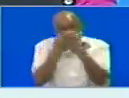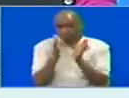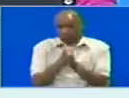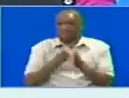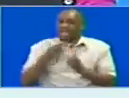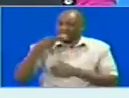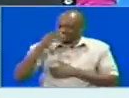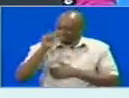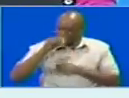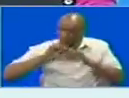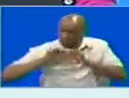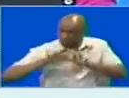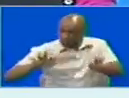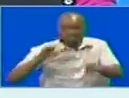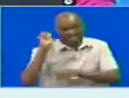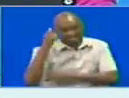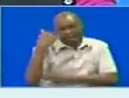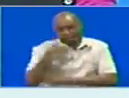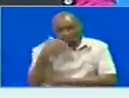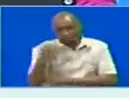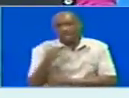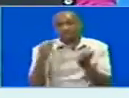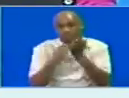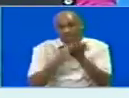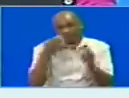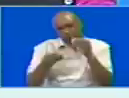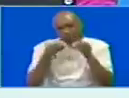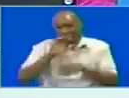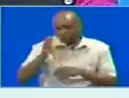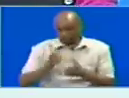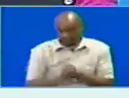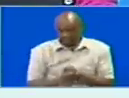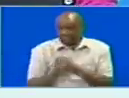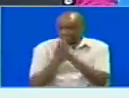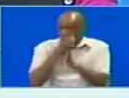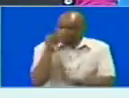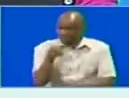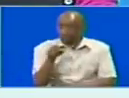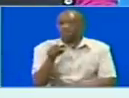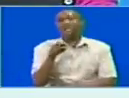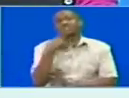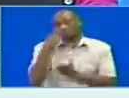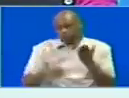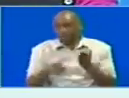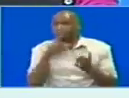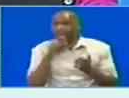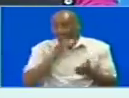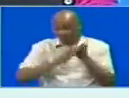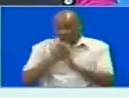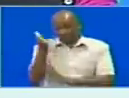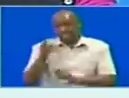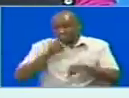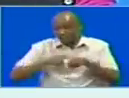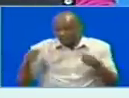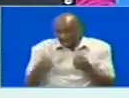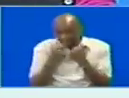fast-spreading HIV at Kenya's border with Uganda in Busia County. It is a story of a man forgiven by his wife after a